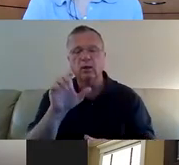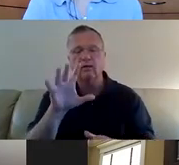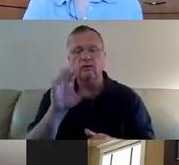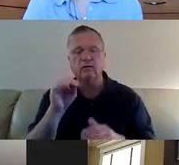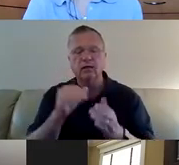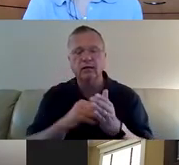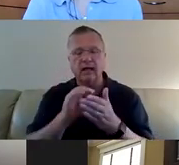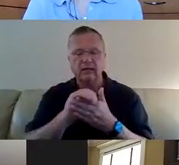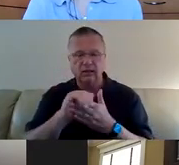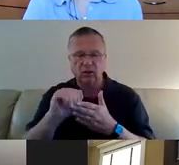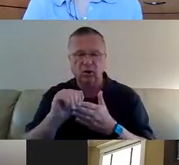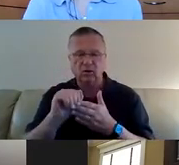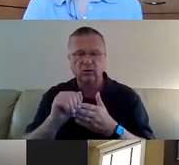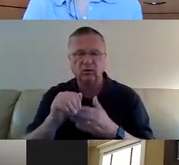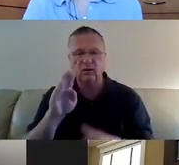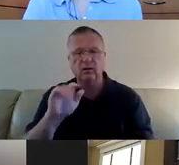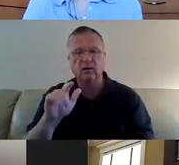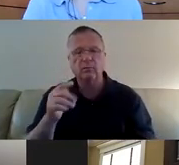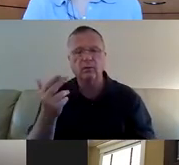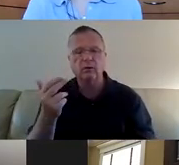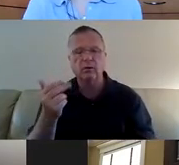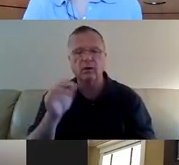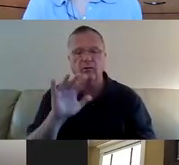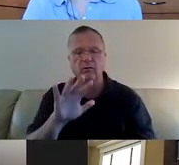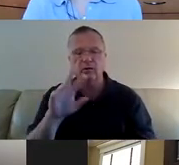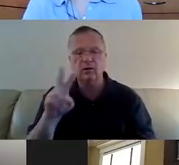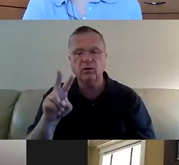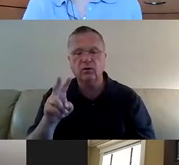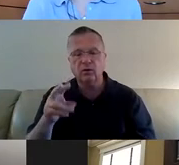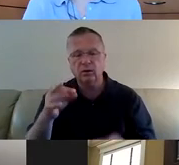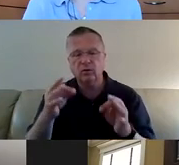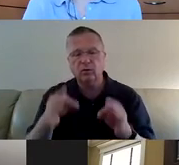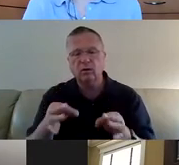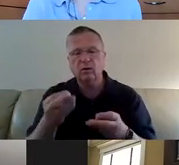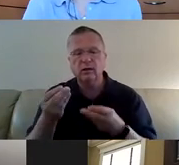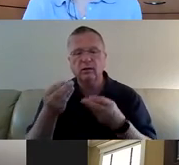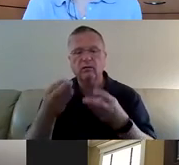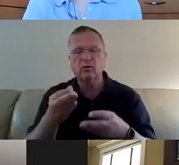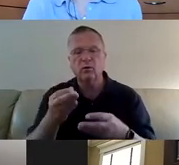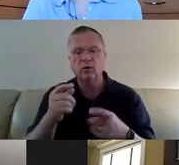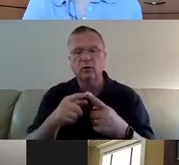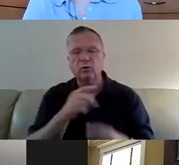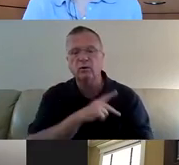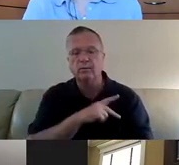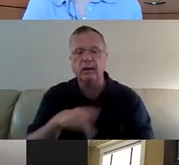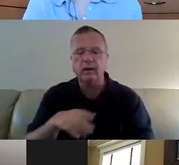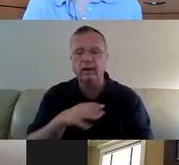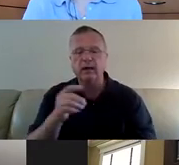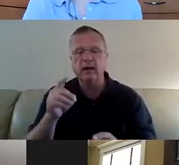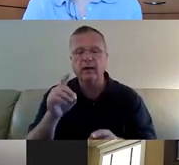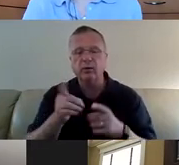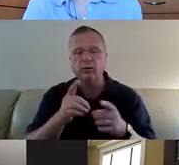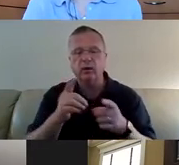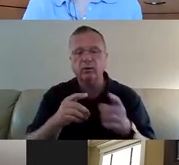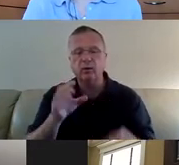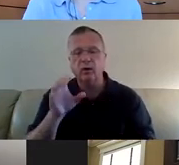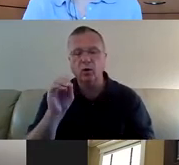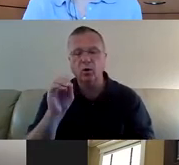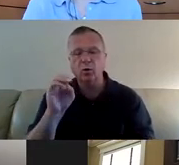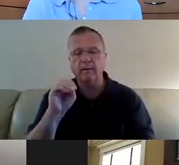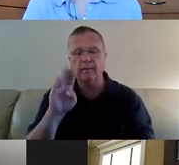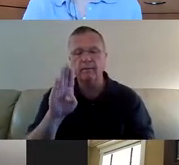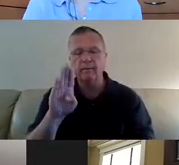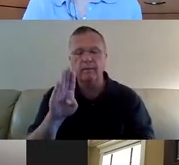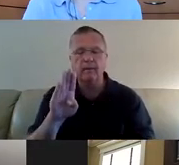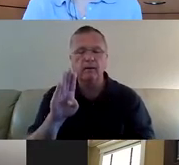$150,000. Bill number 1352, resolution authorizing the mayor and director of the Office of Management and Budget on behalf